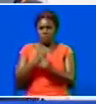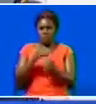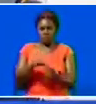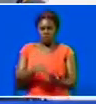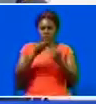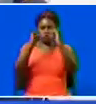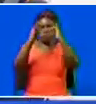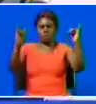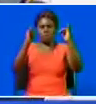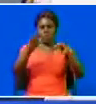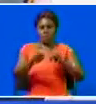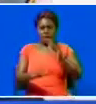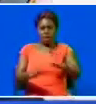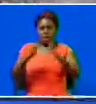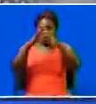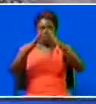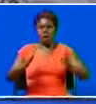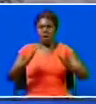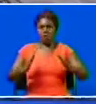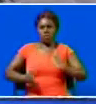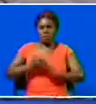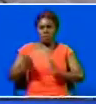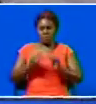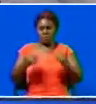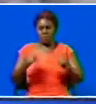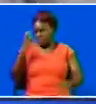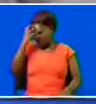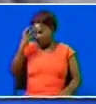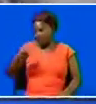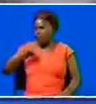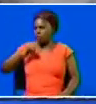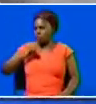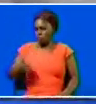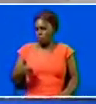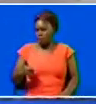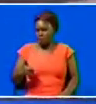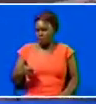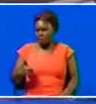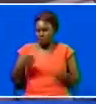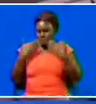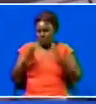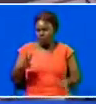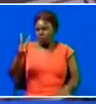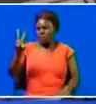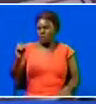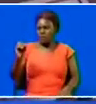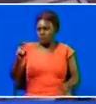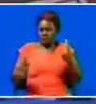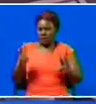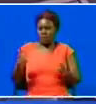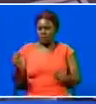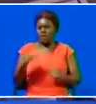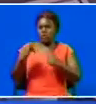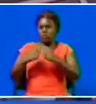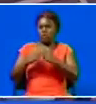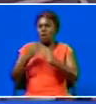tent in Nyayo House have been on the rush to implement Matiang'i's directive that runs out on 22nd July, requiring